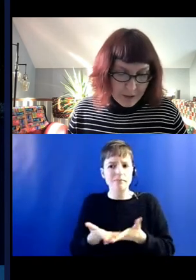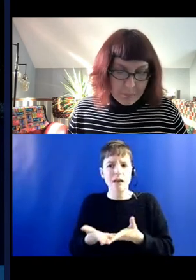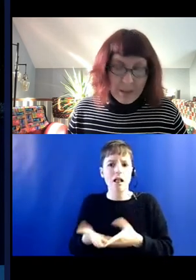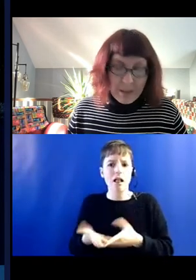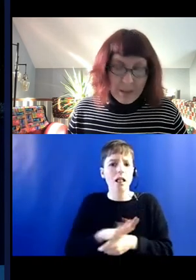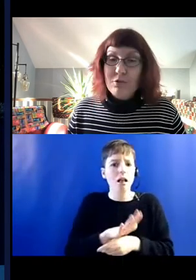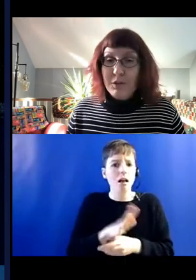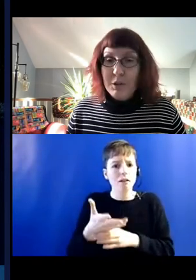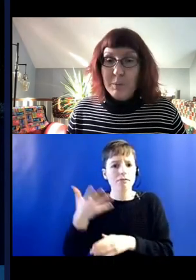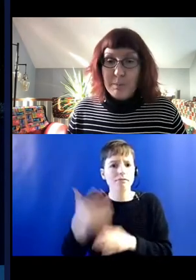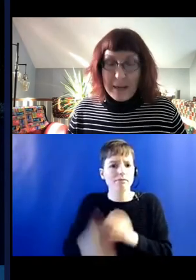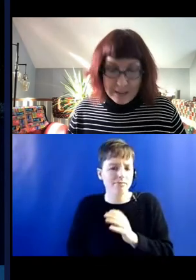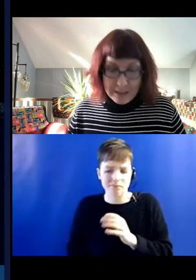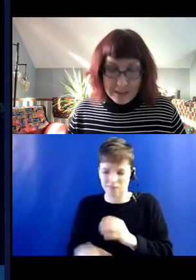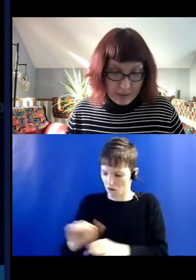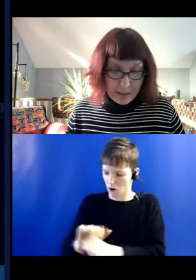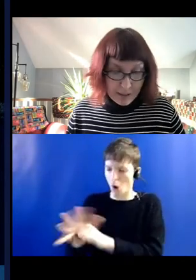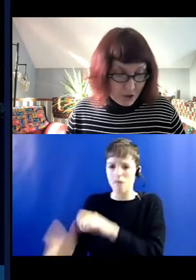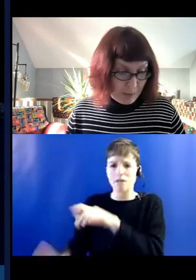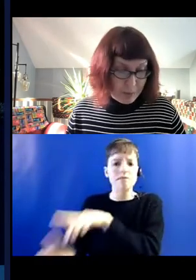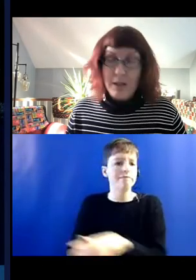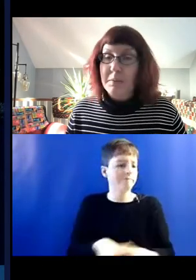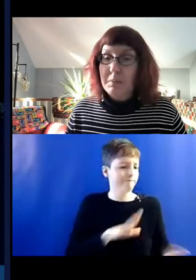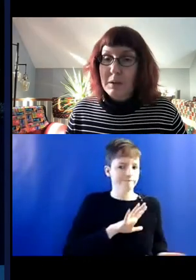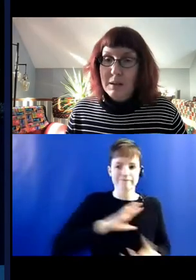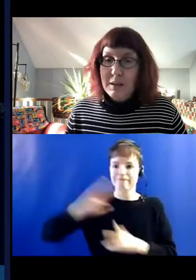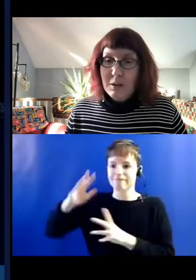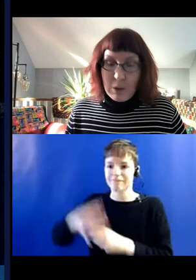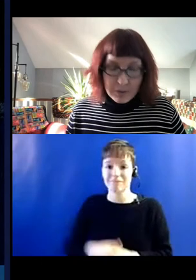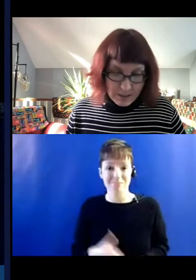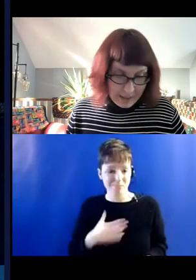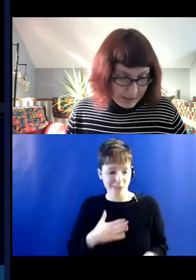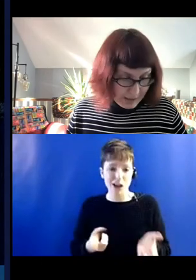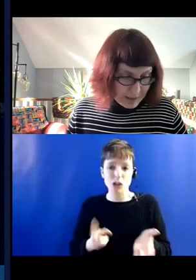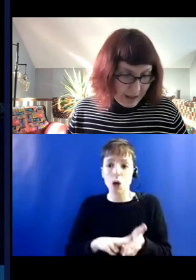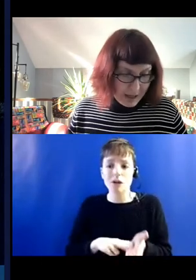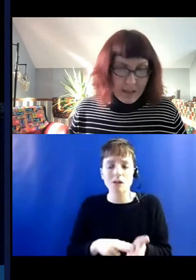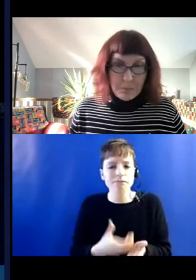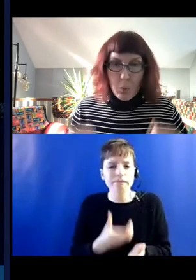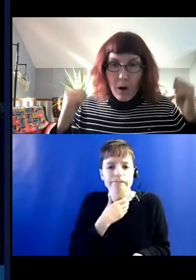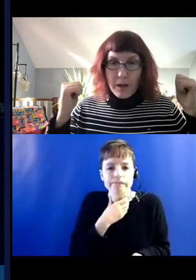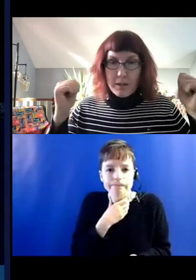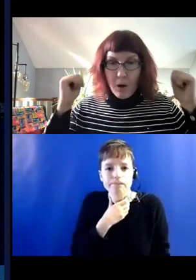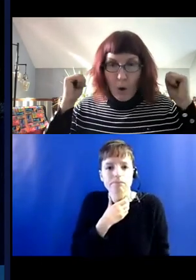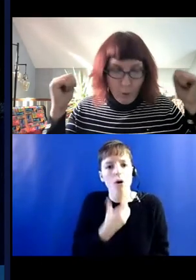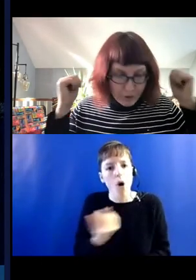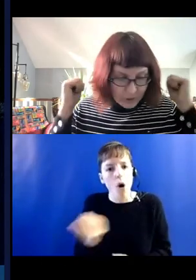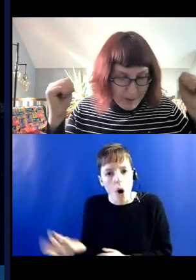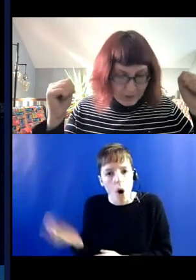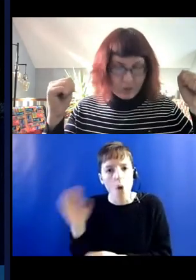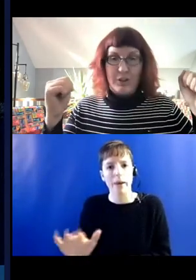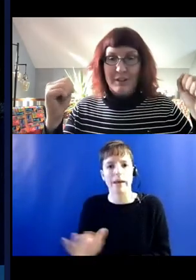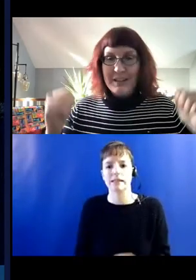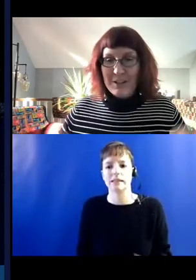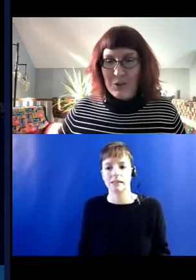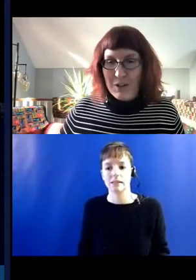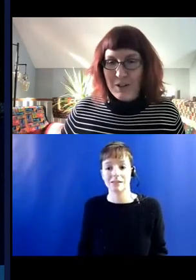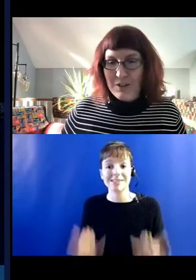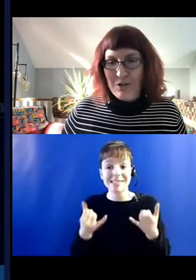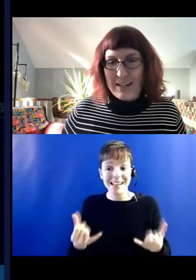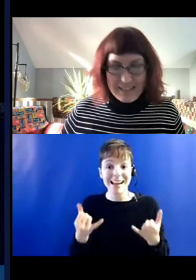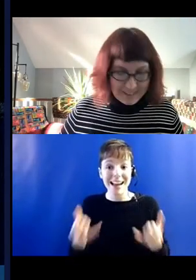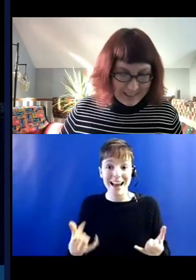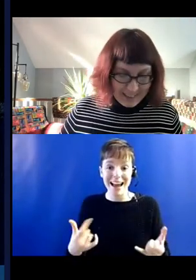My contracts are perpetually in jeopardy. While today, I am one whole semester into